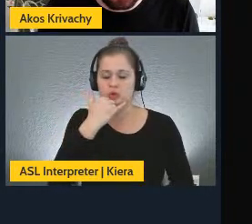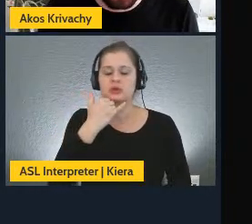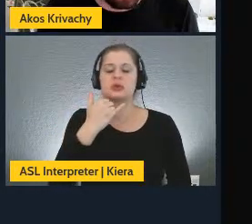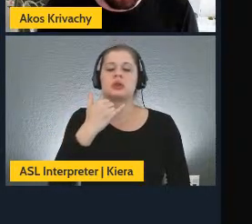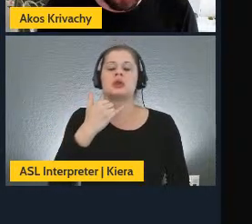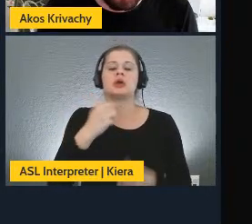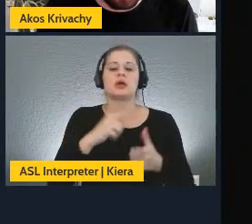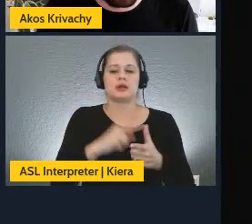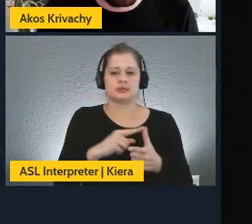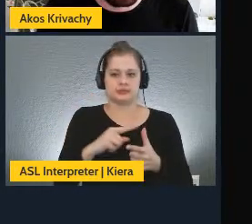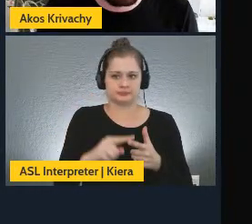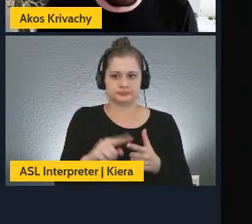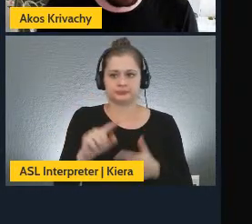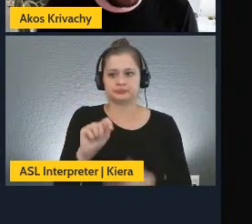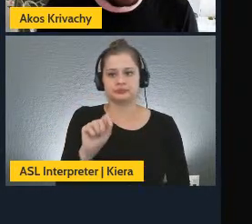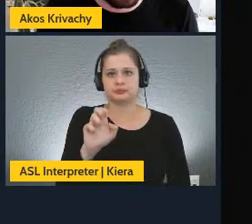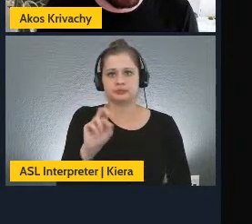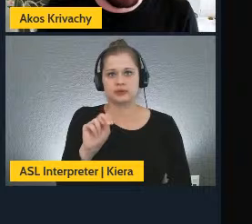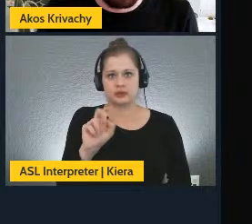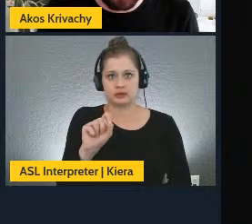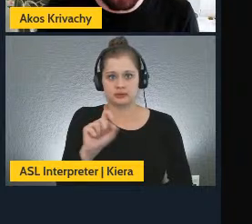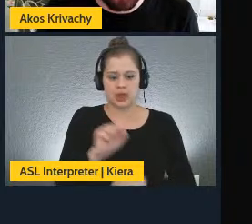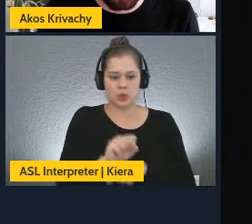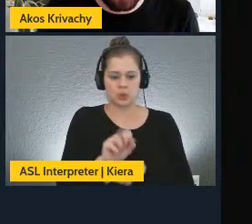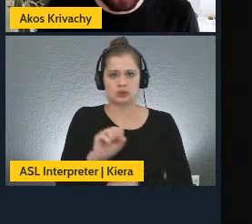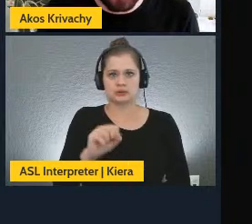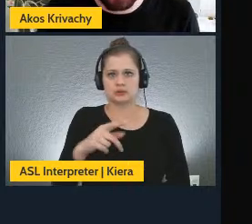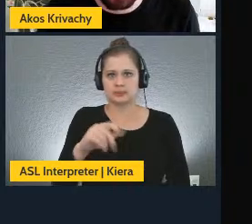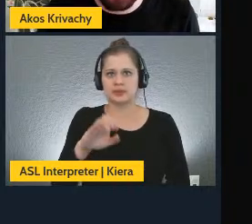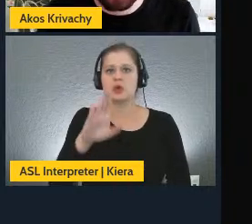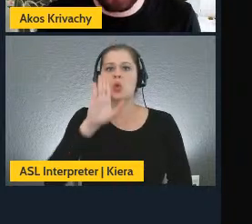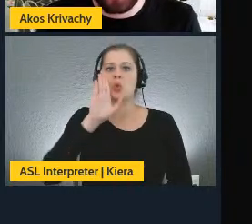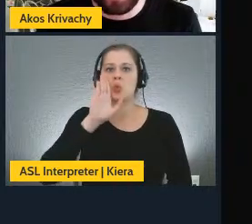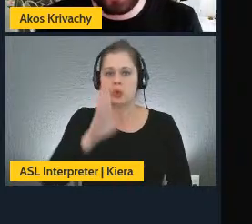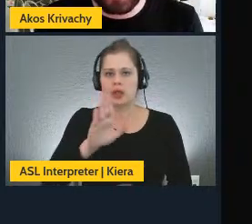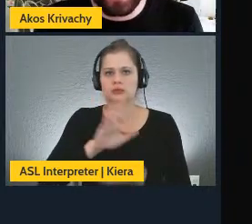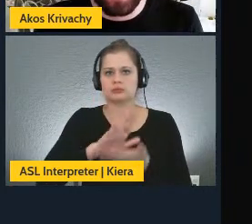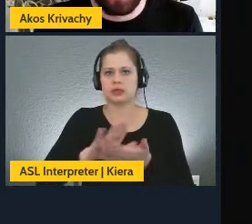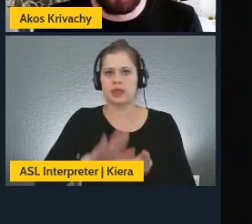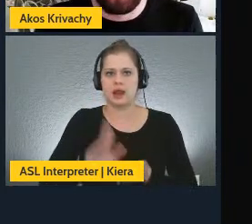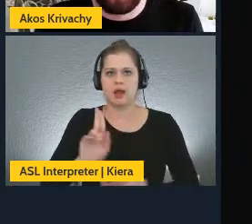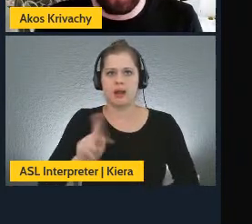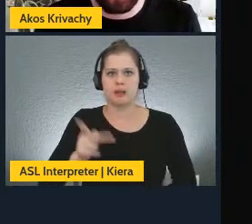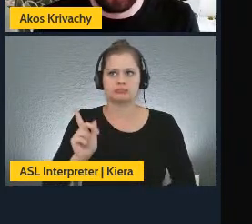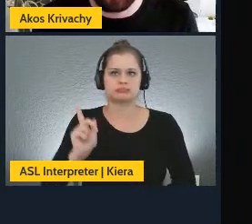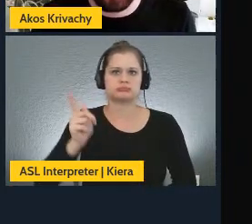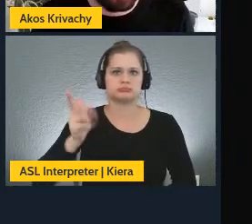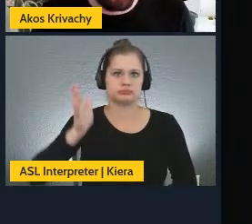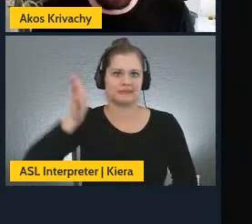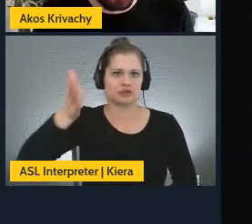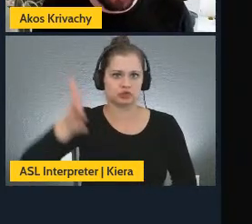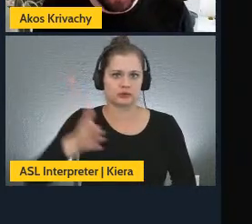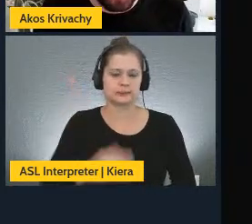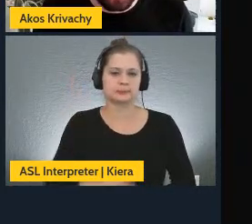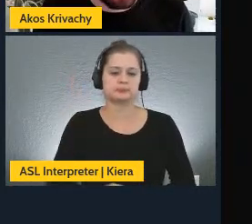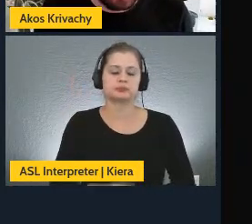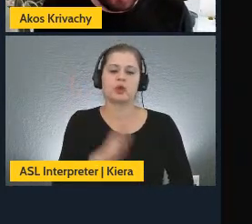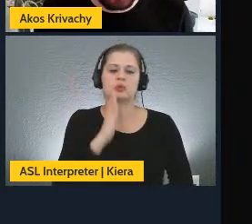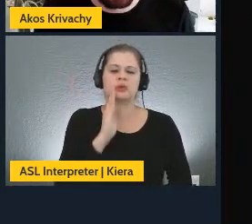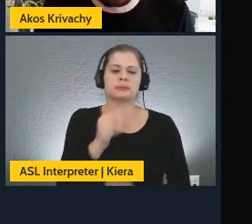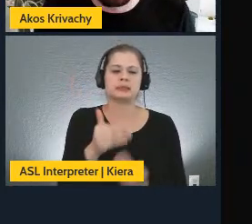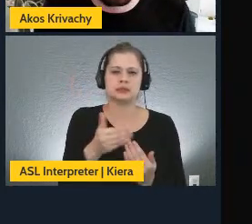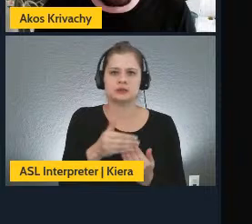the tenant, the workspace, will definitely be cleaned up eventually. This means that it's easier for environments to